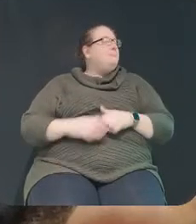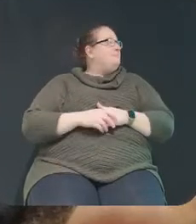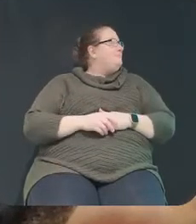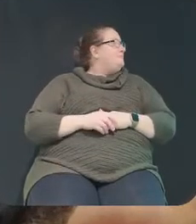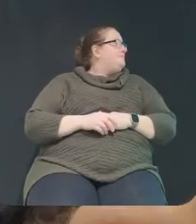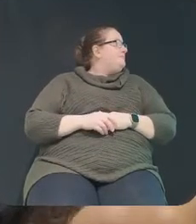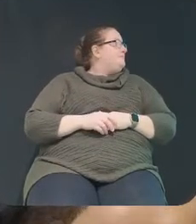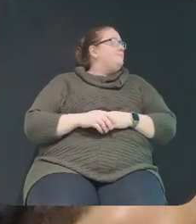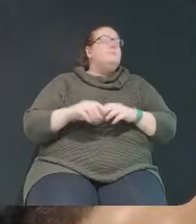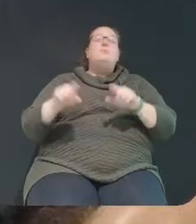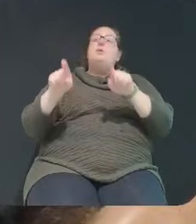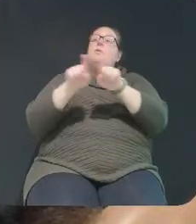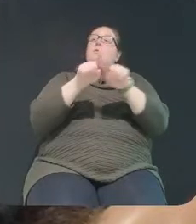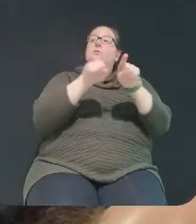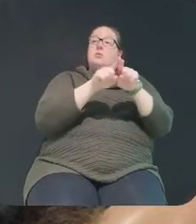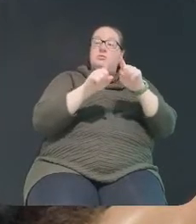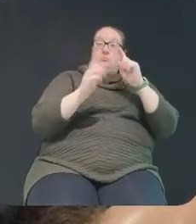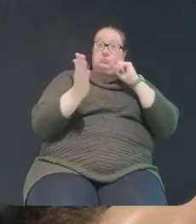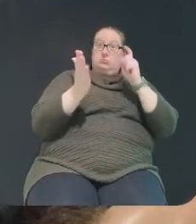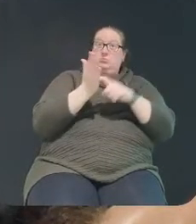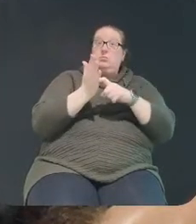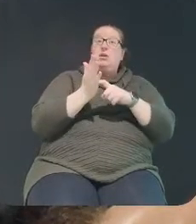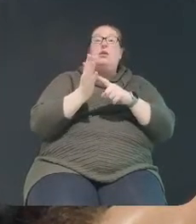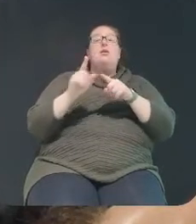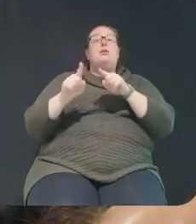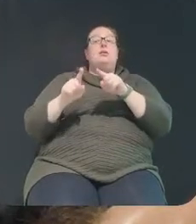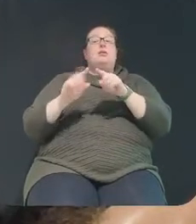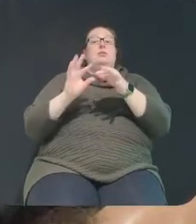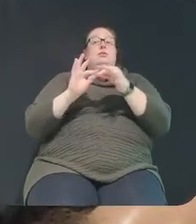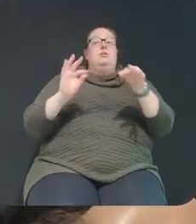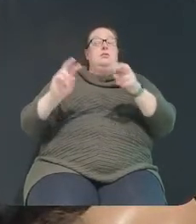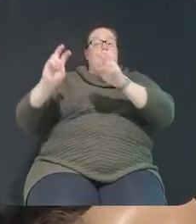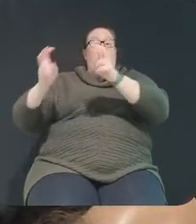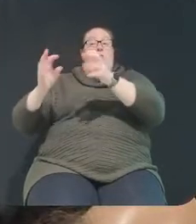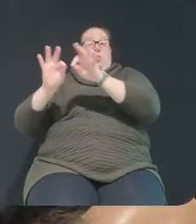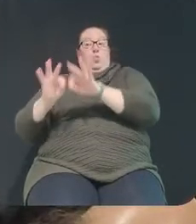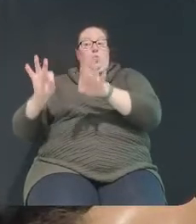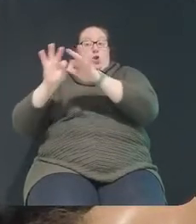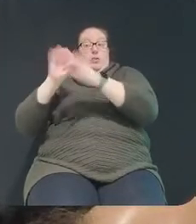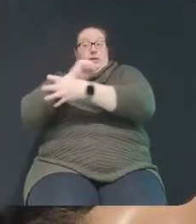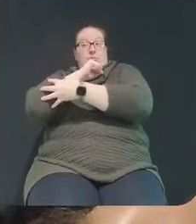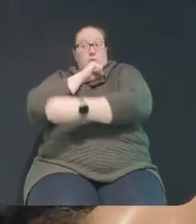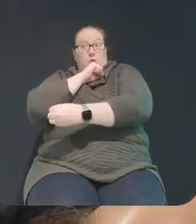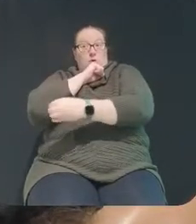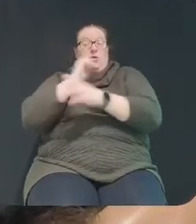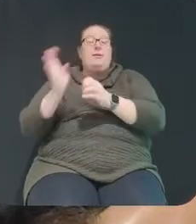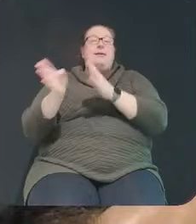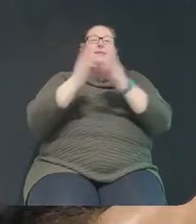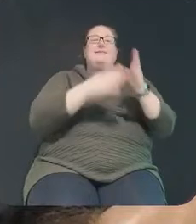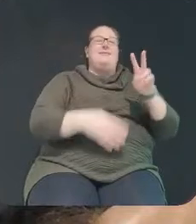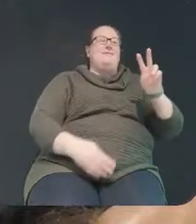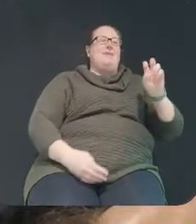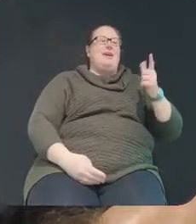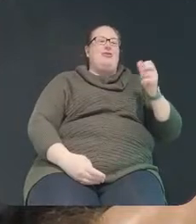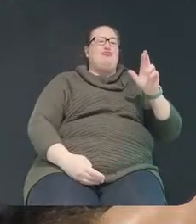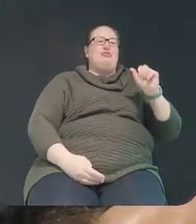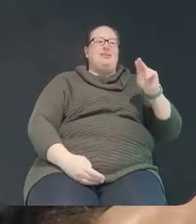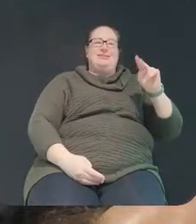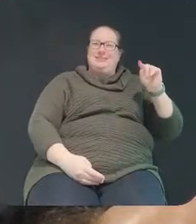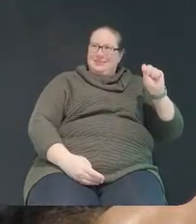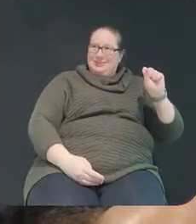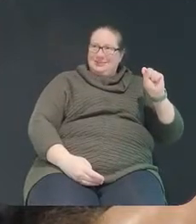the distinction he makes between the, quote, worthy poor and those whom he defined as, quote, vagrants, which drove home to me